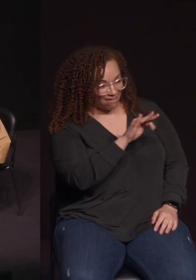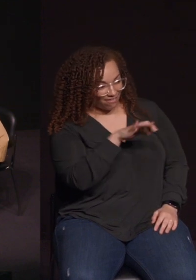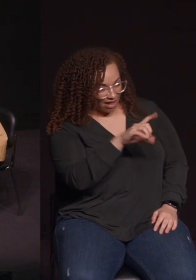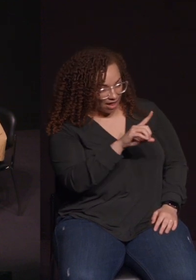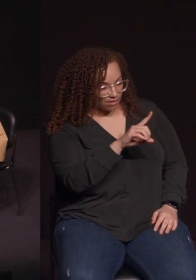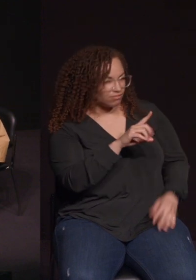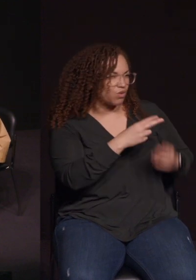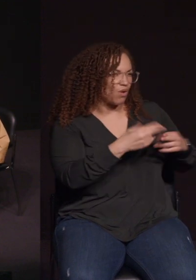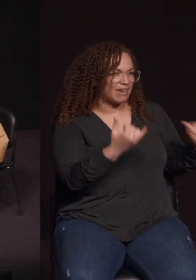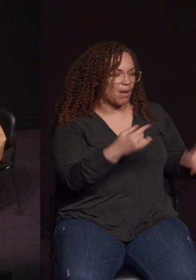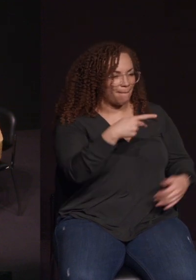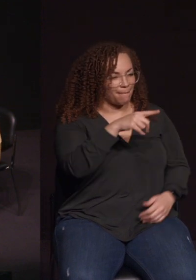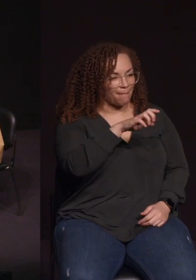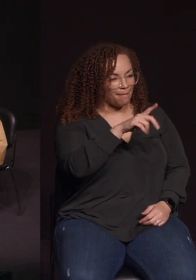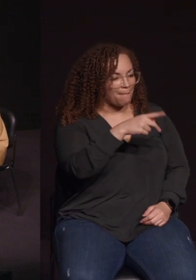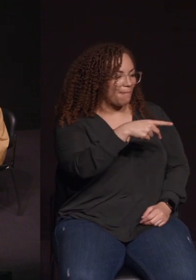Pleasant View.